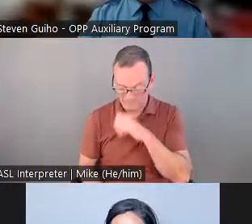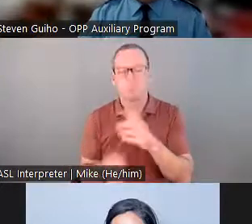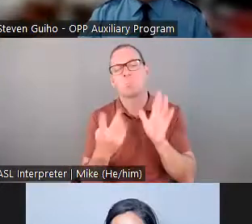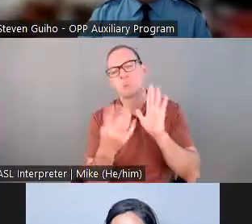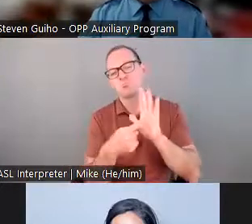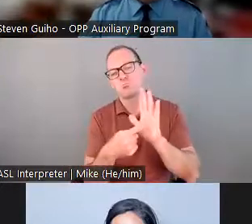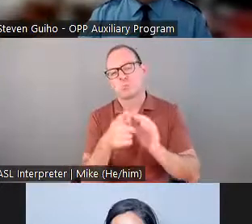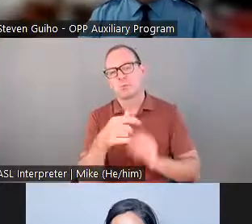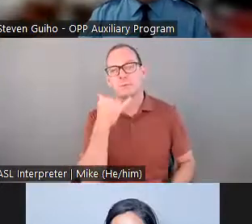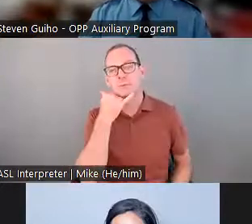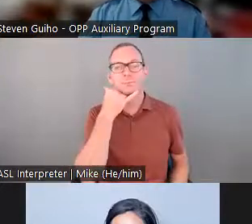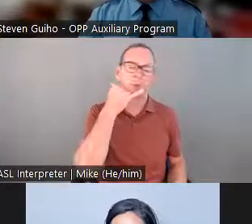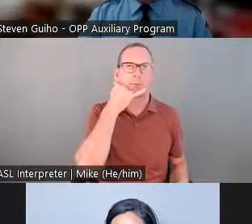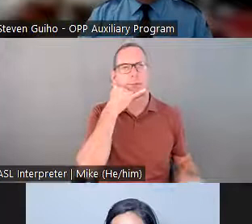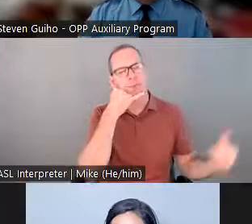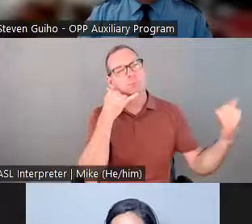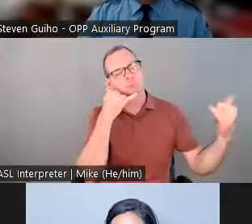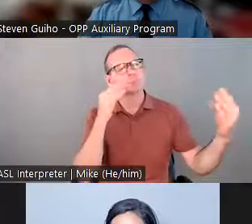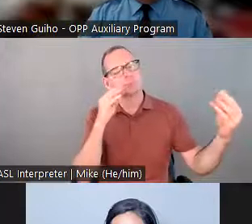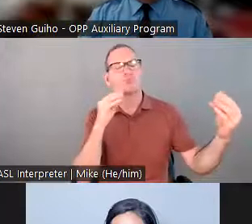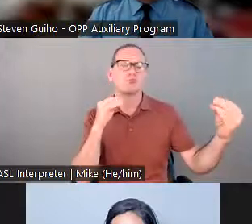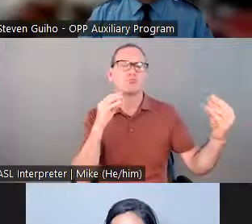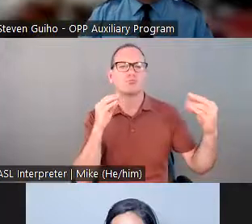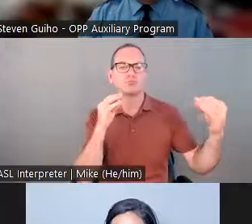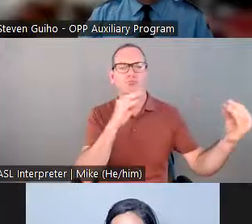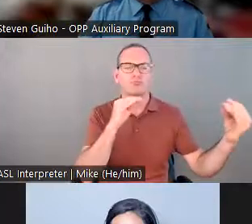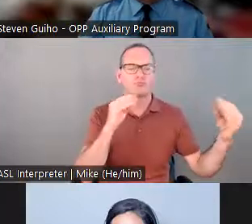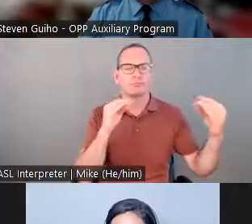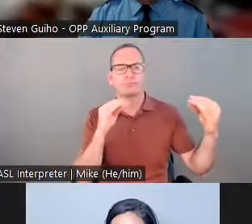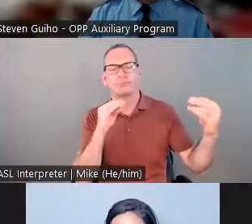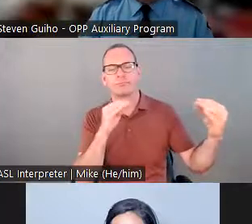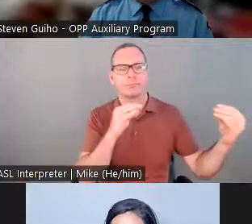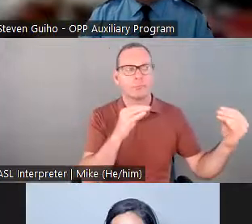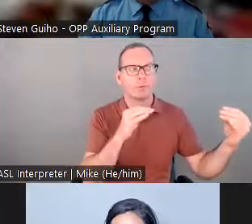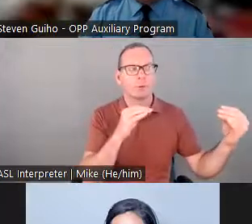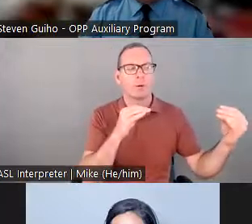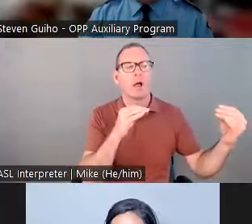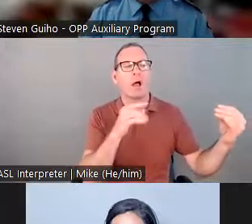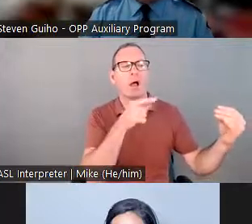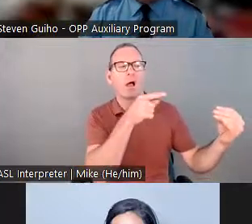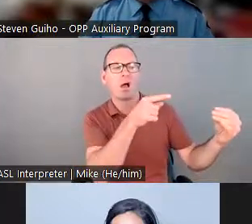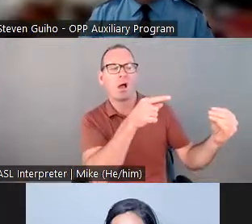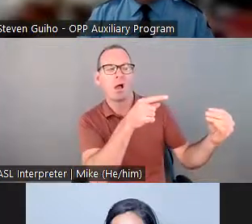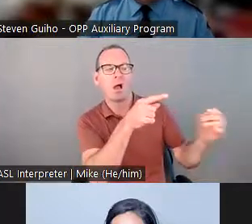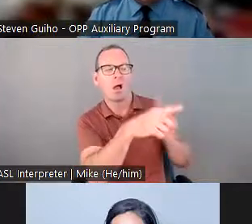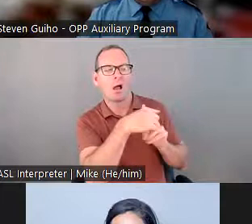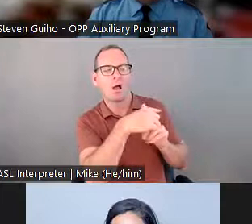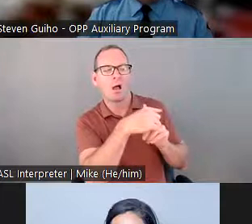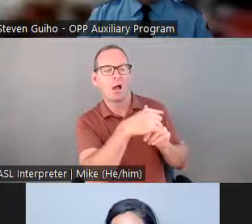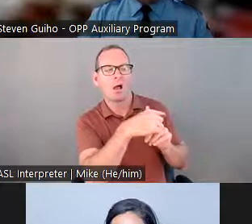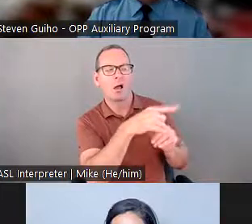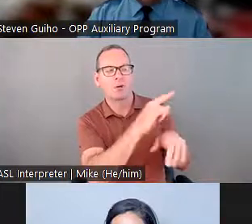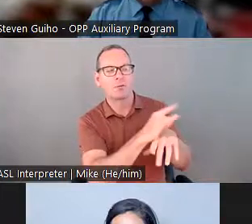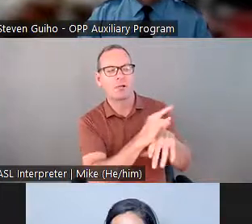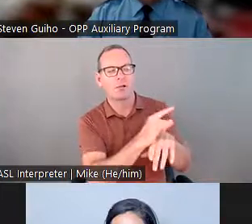what, I may have went a little bit too far. I didn't get defrauded, but I've provided some information. Will you contact the authorities, whether that's the Canadian Anti-Fraud